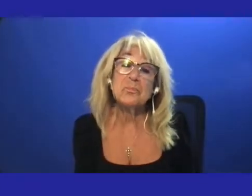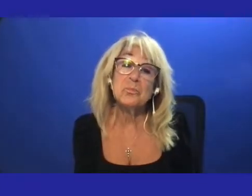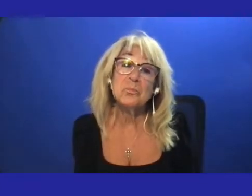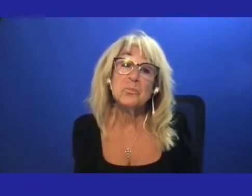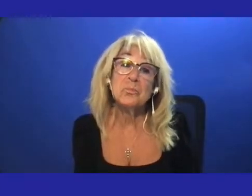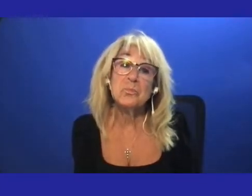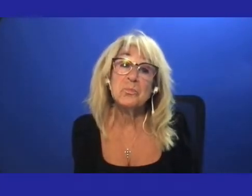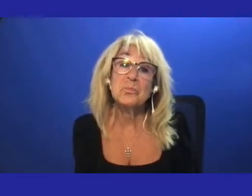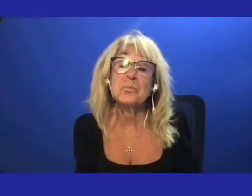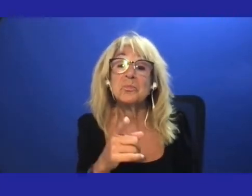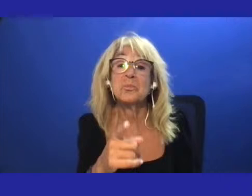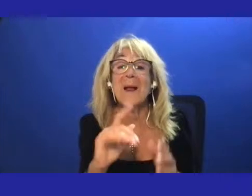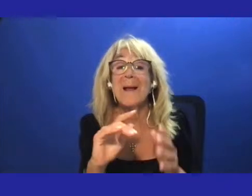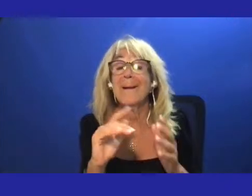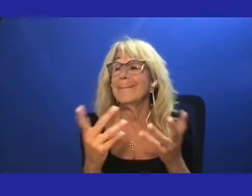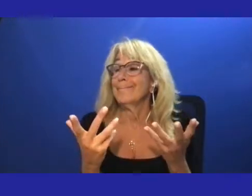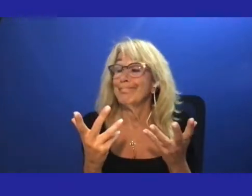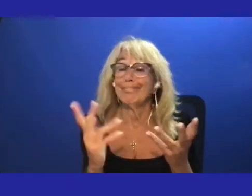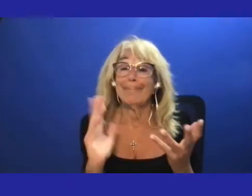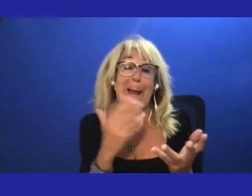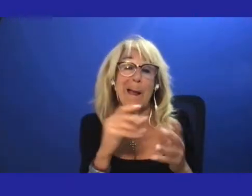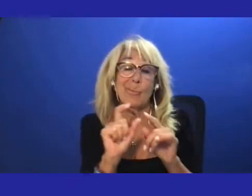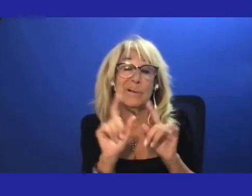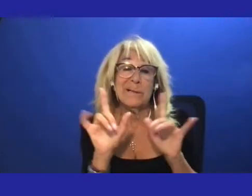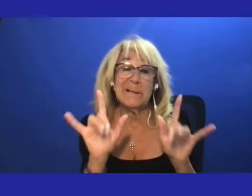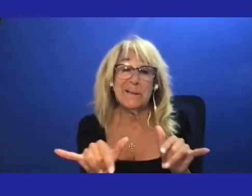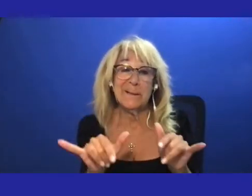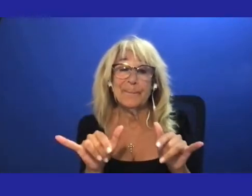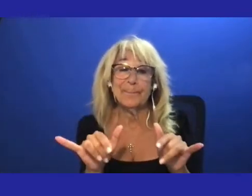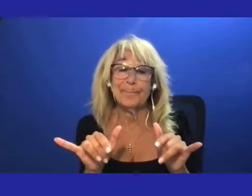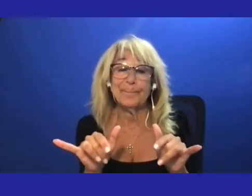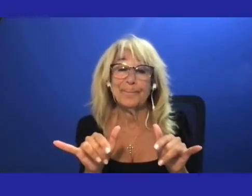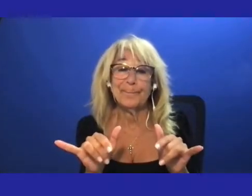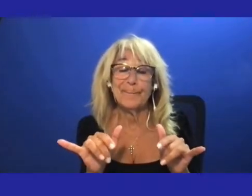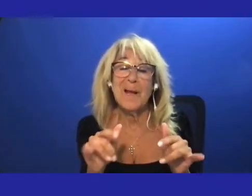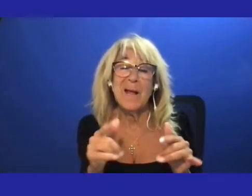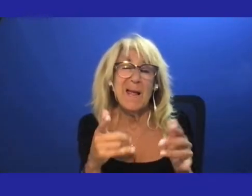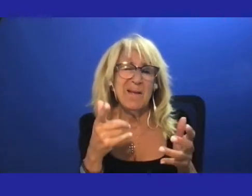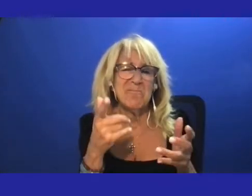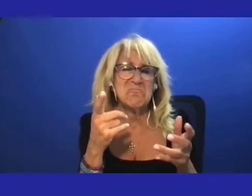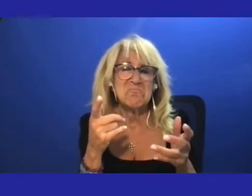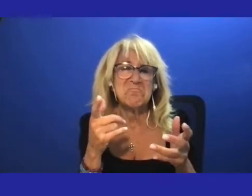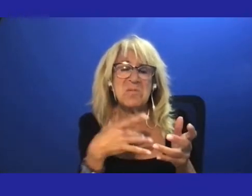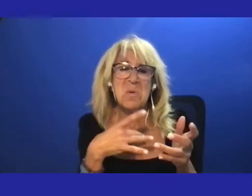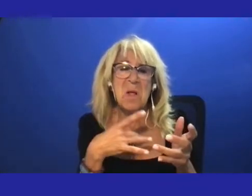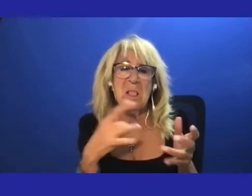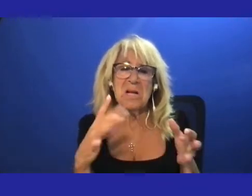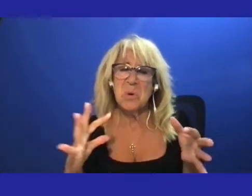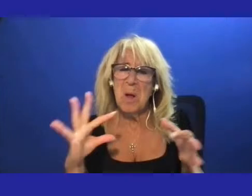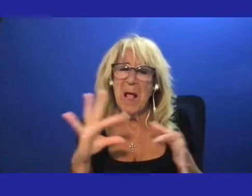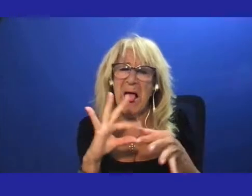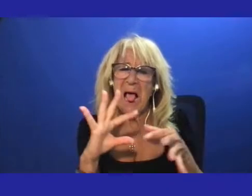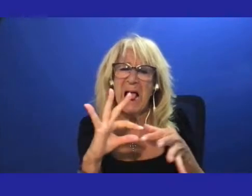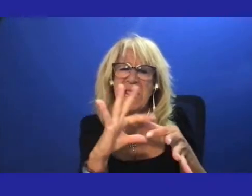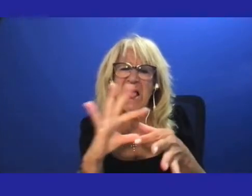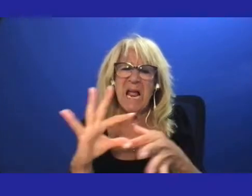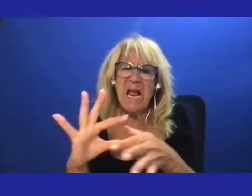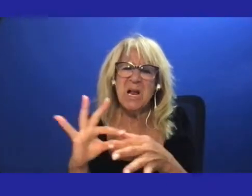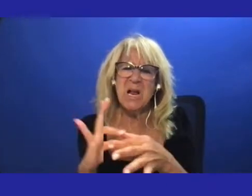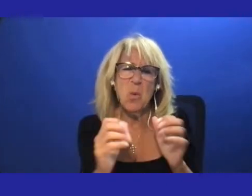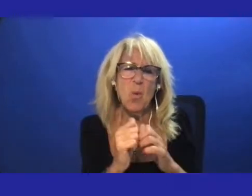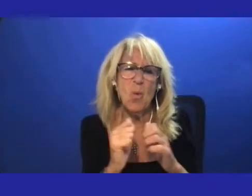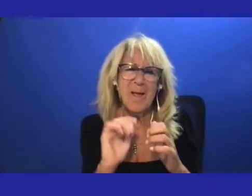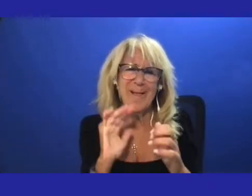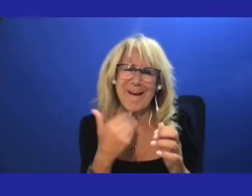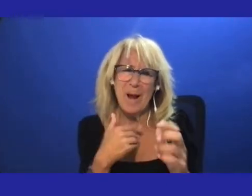with how we function within our system, I want to link some of the things that we do with the pillars with which we align. And so when